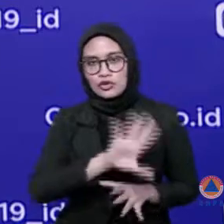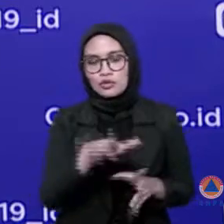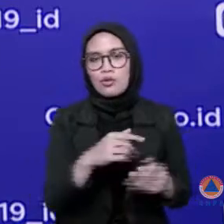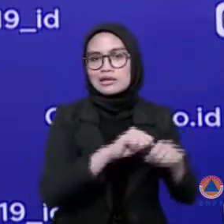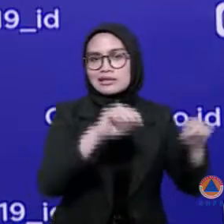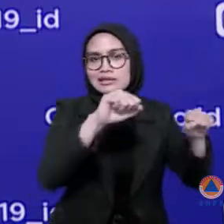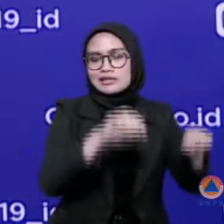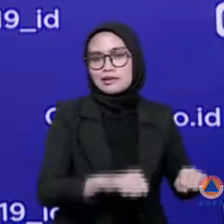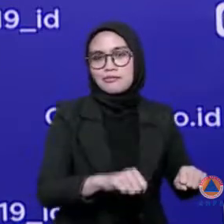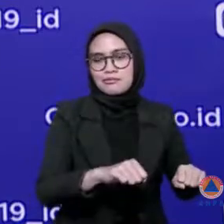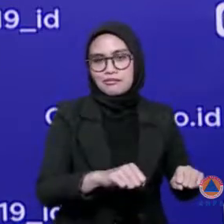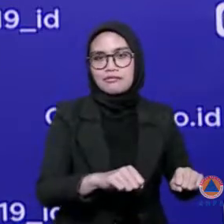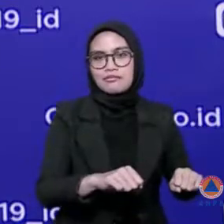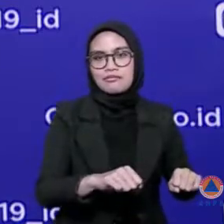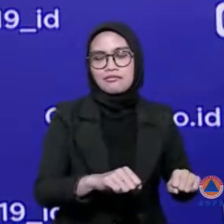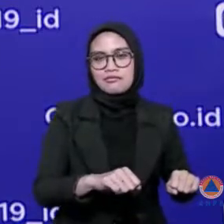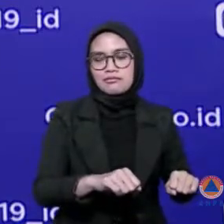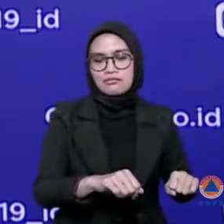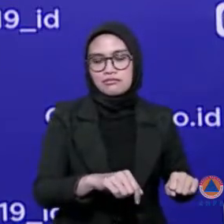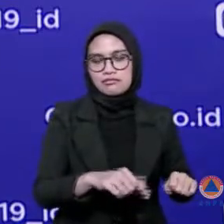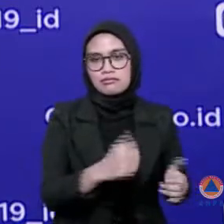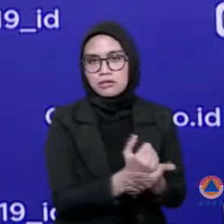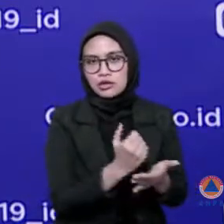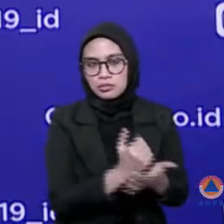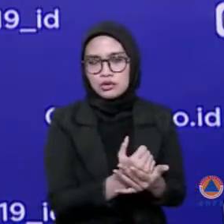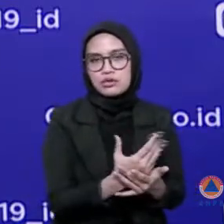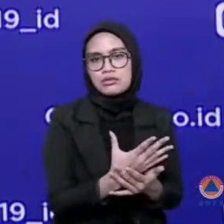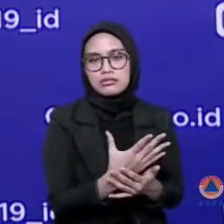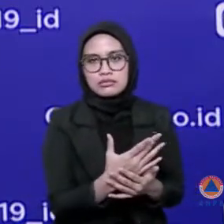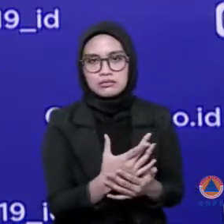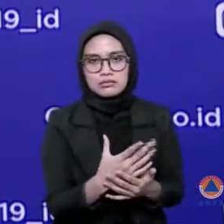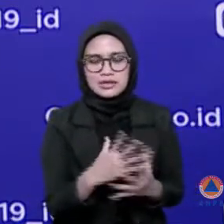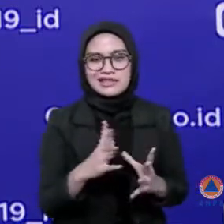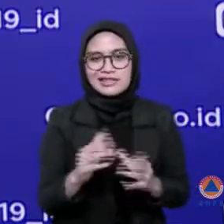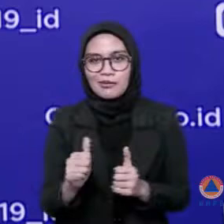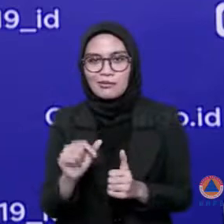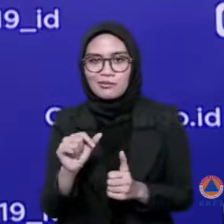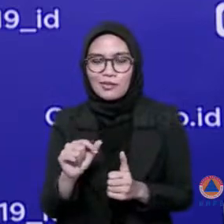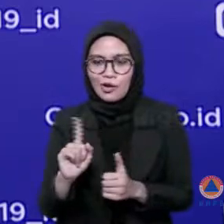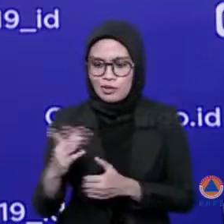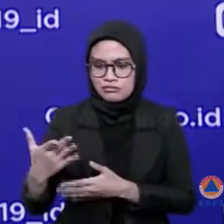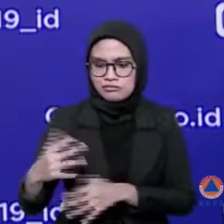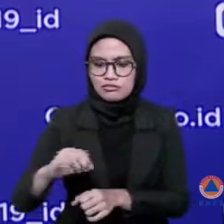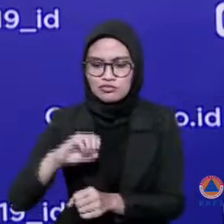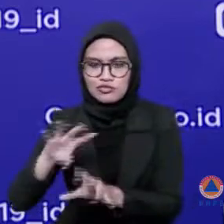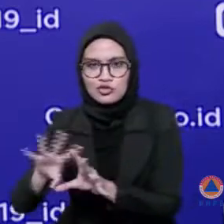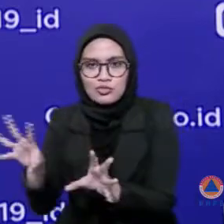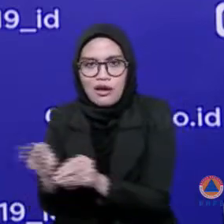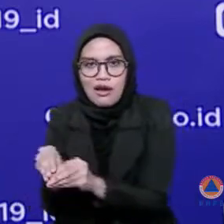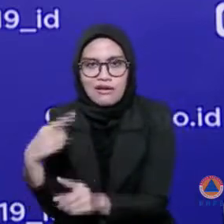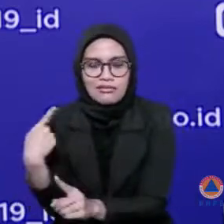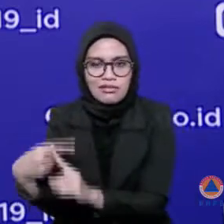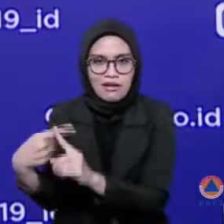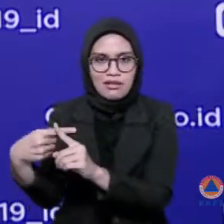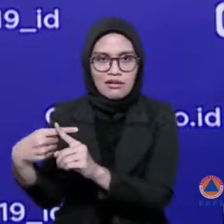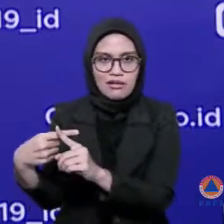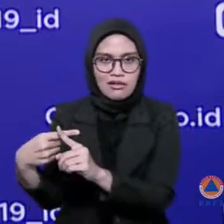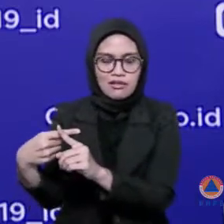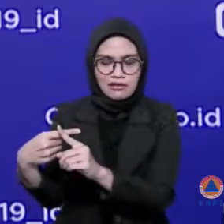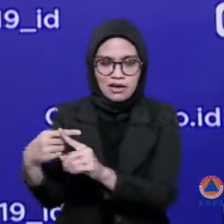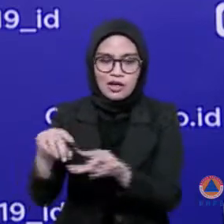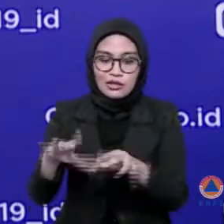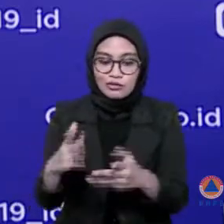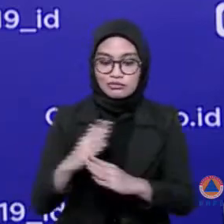work when the second peak or the third peak will come. But of course, we will prevent that to happen